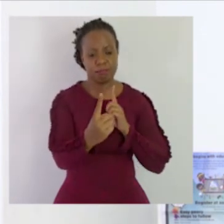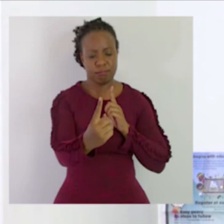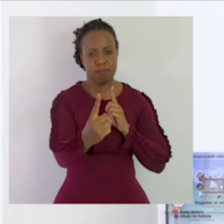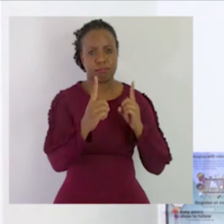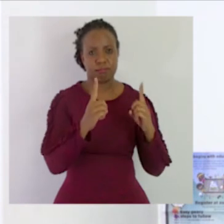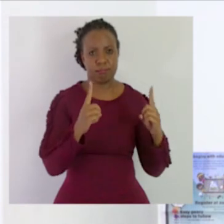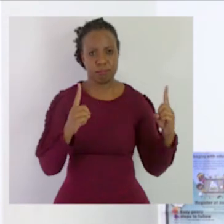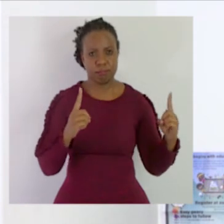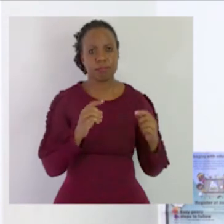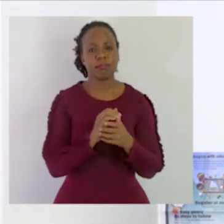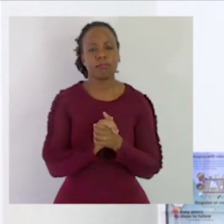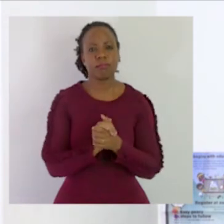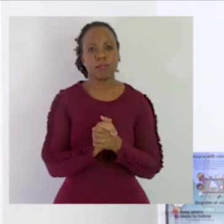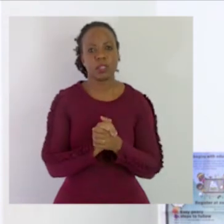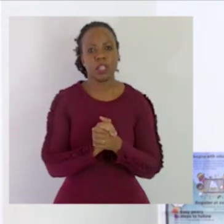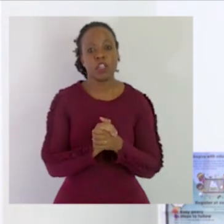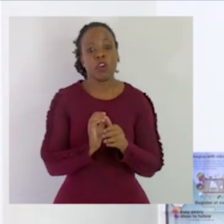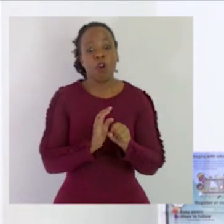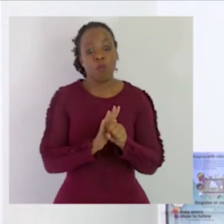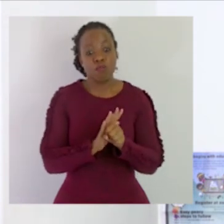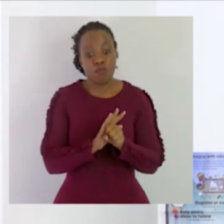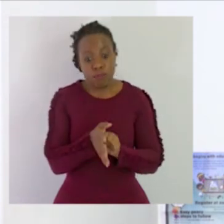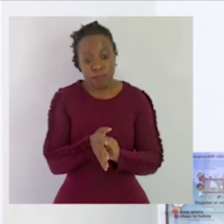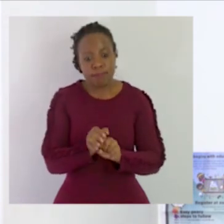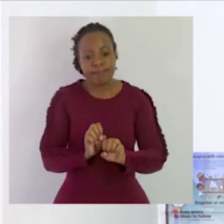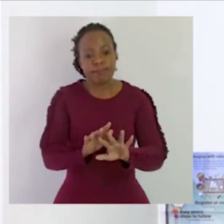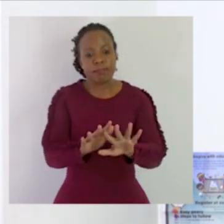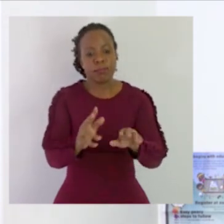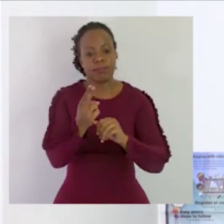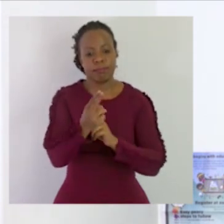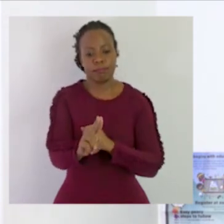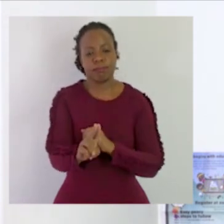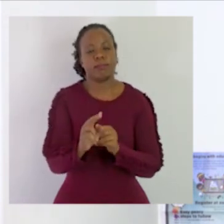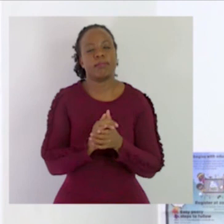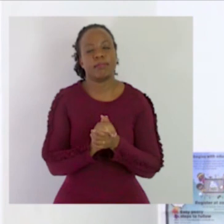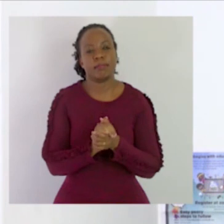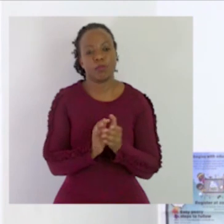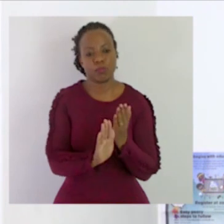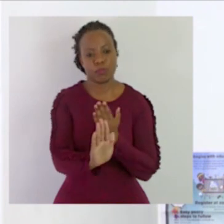right? So that we don't spread this disease. And